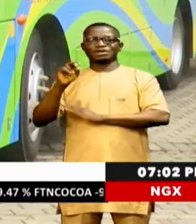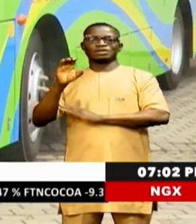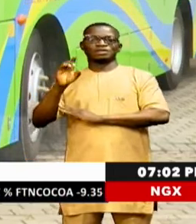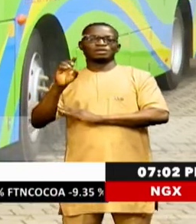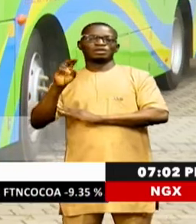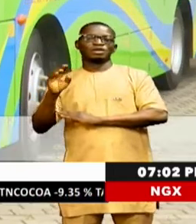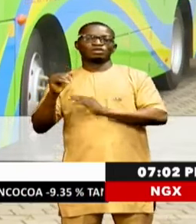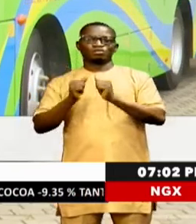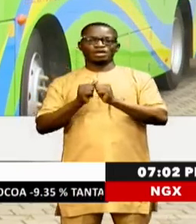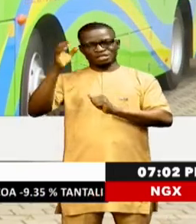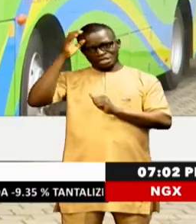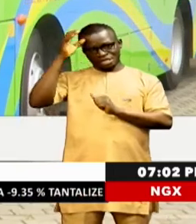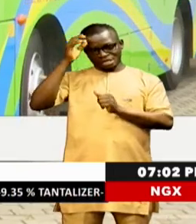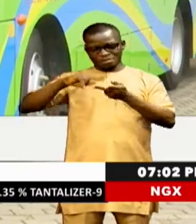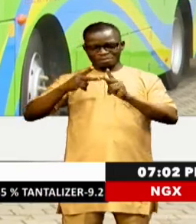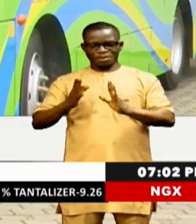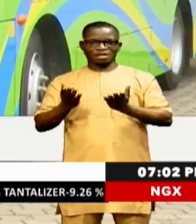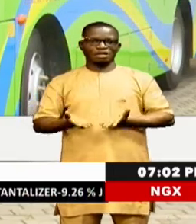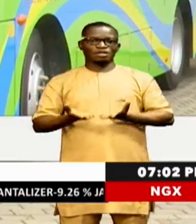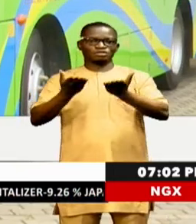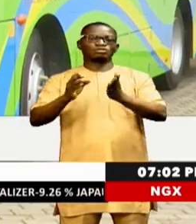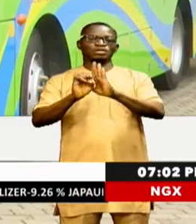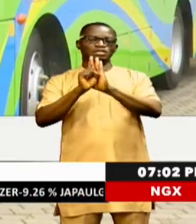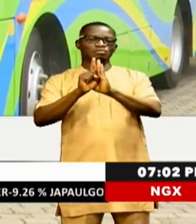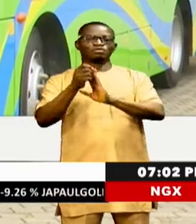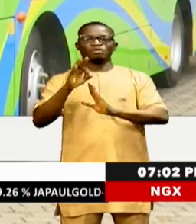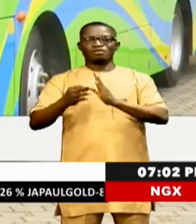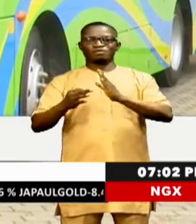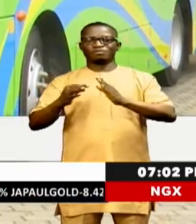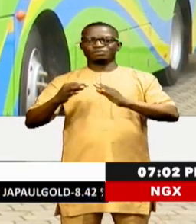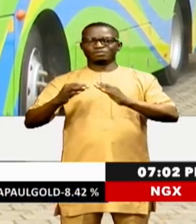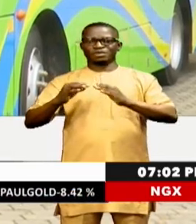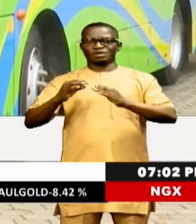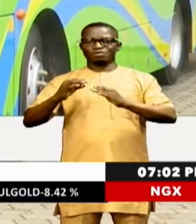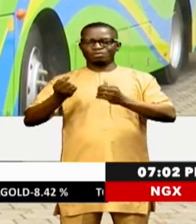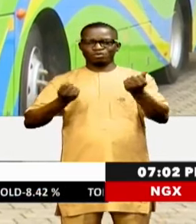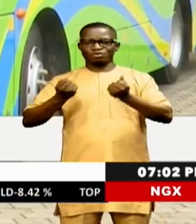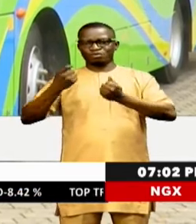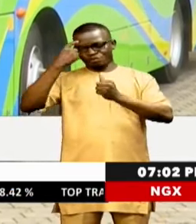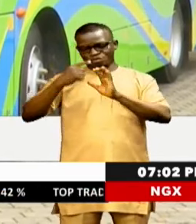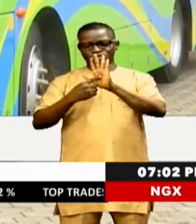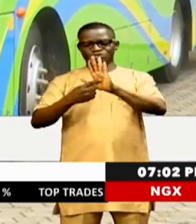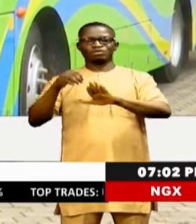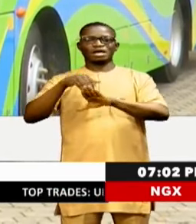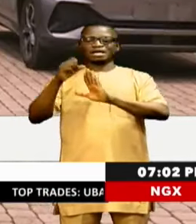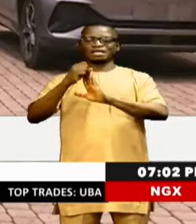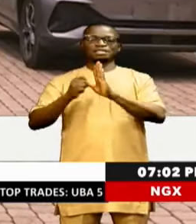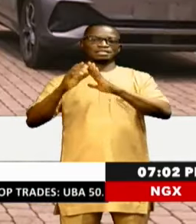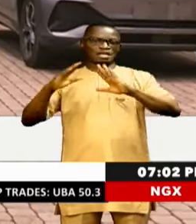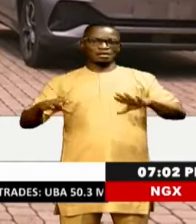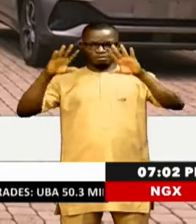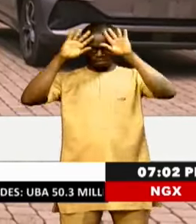its Chinese partners, presented the samples of the electric vehicles for exhibition at the State House. President